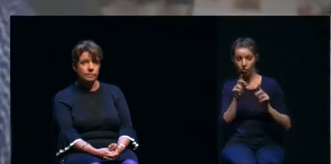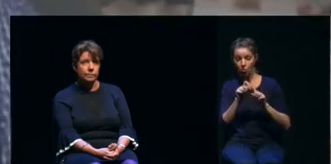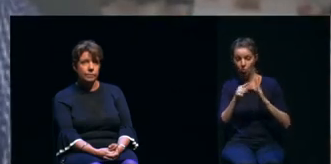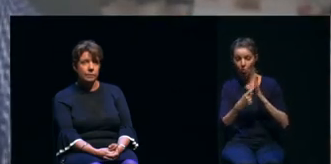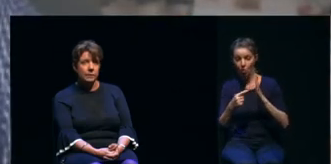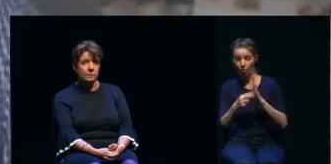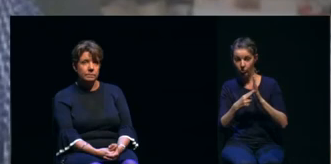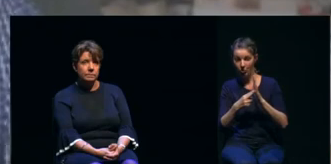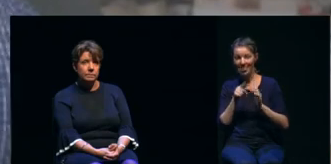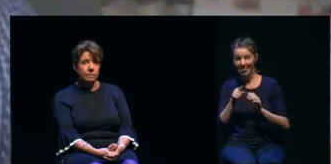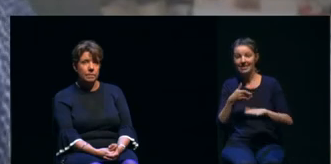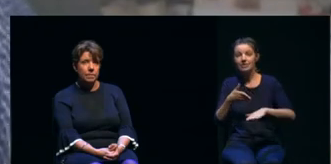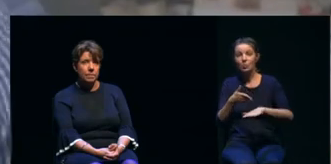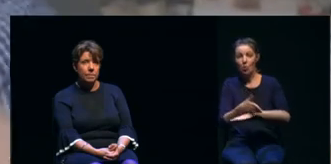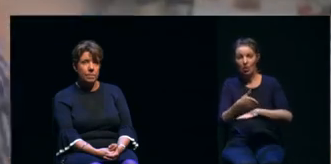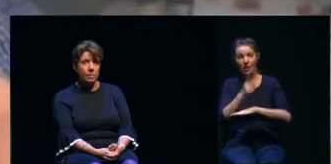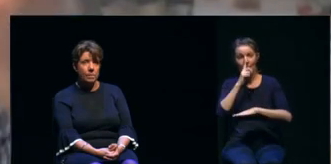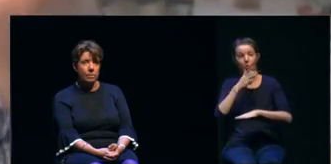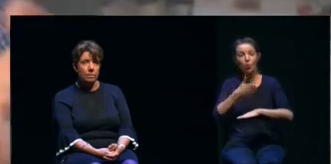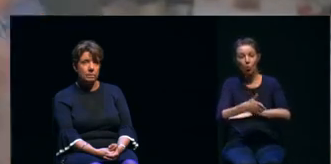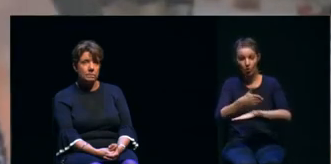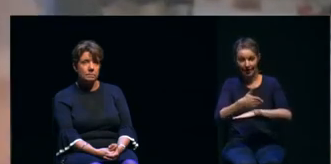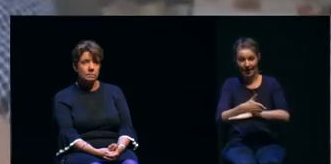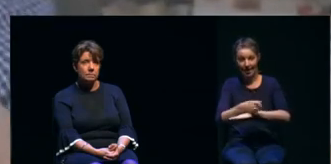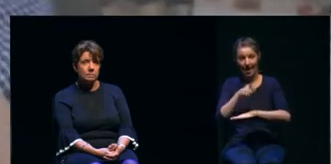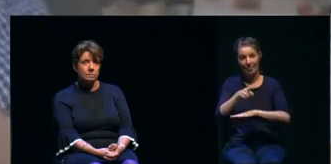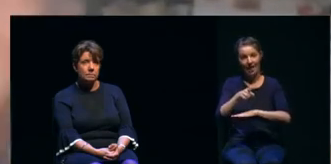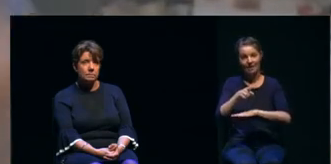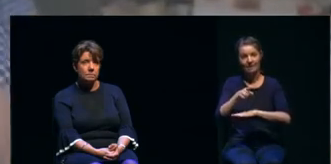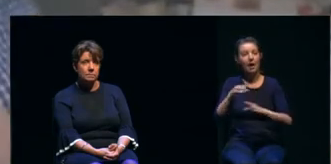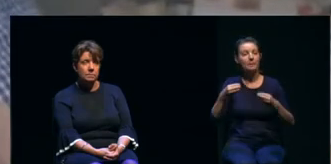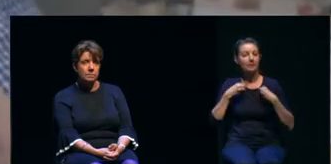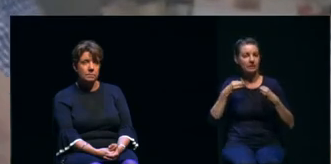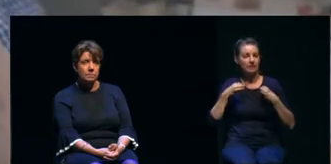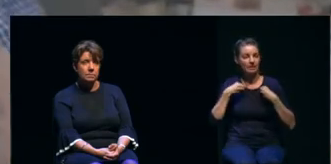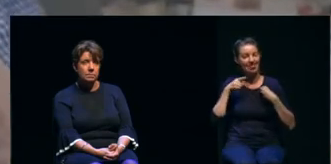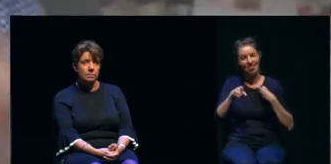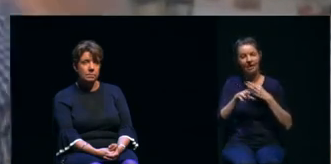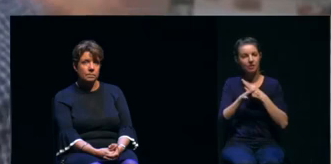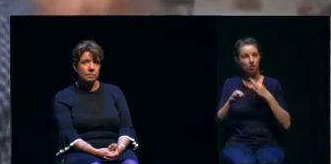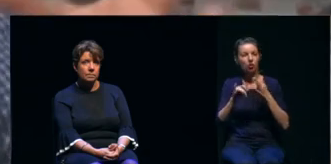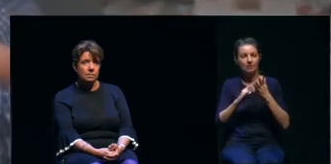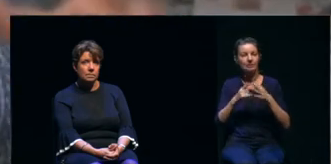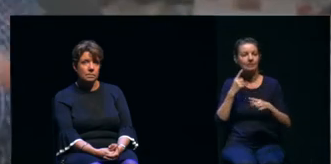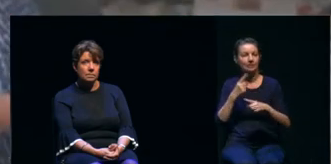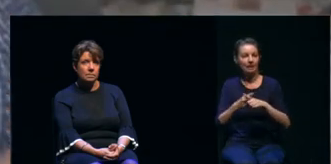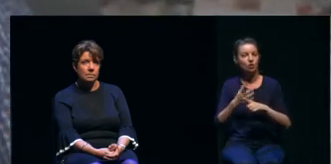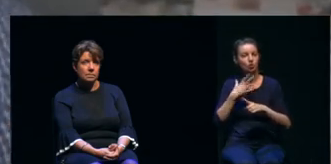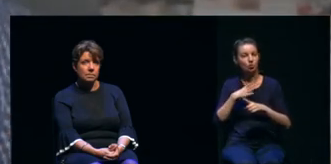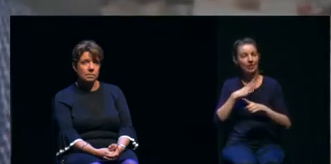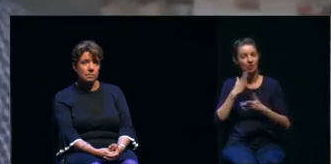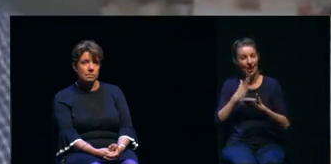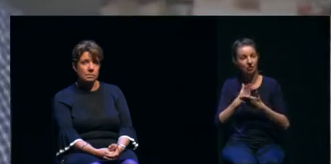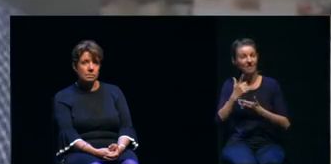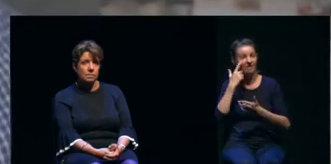some people at work and you're watching a series of tropes and a business. That's not sex. You need to go and find some sex.